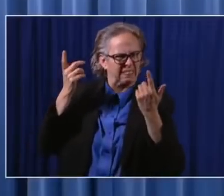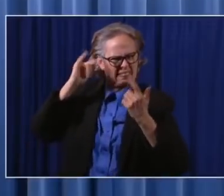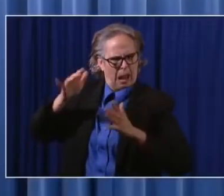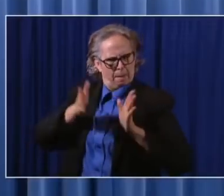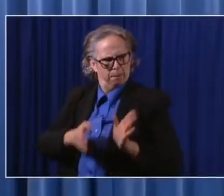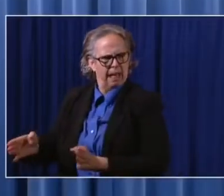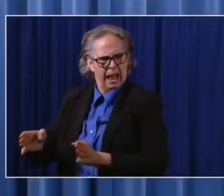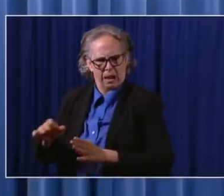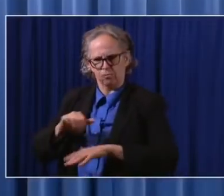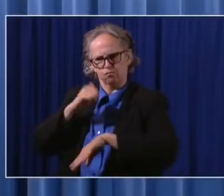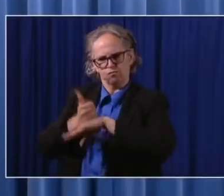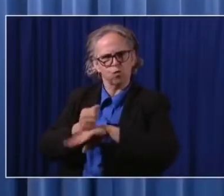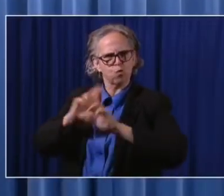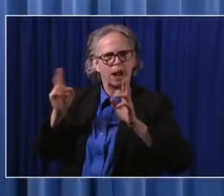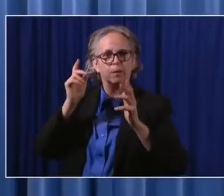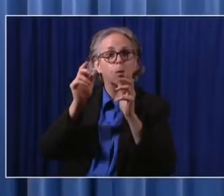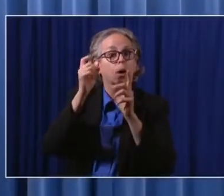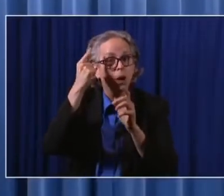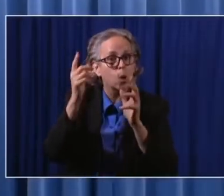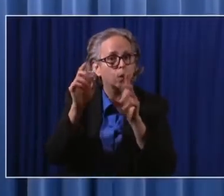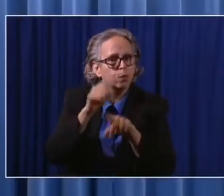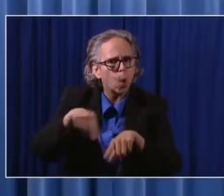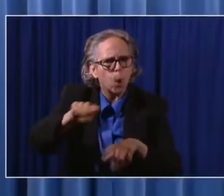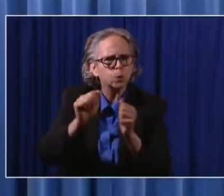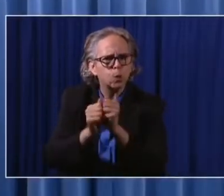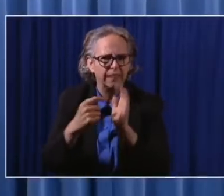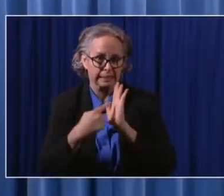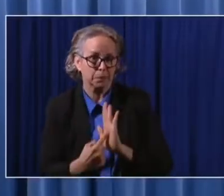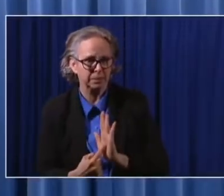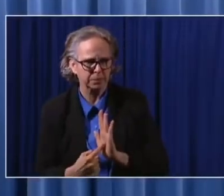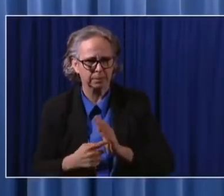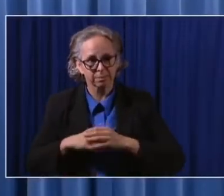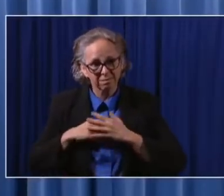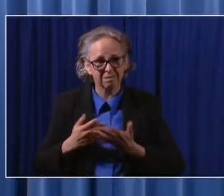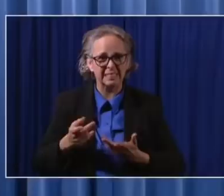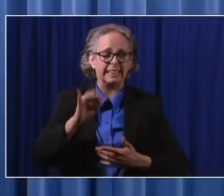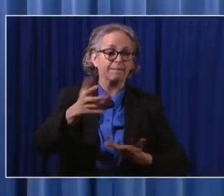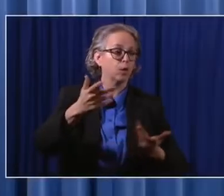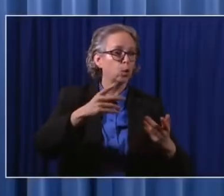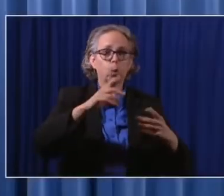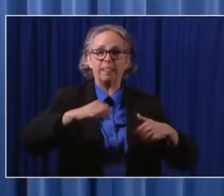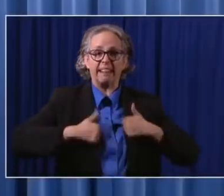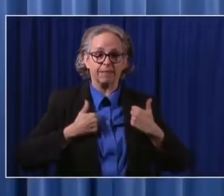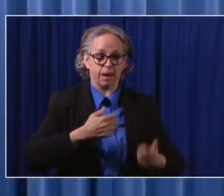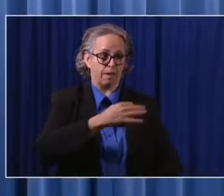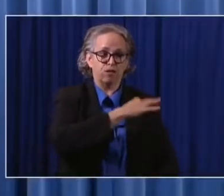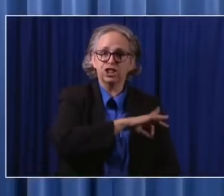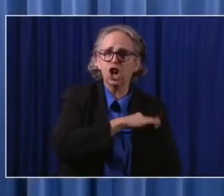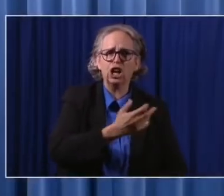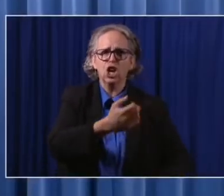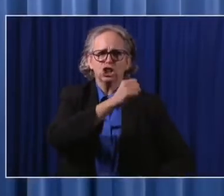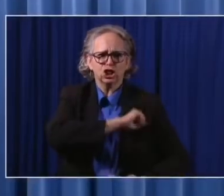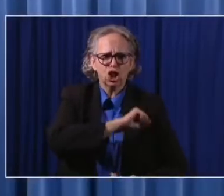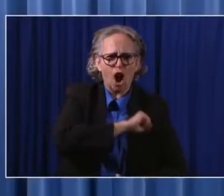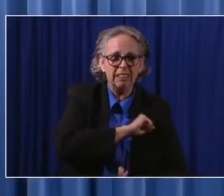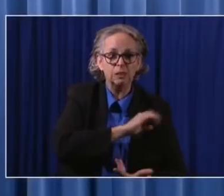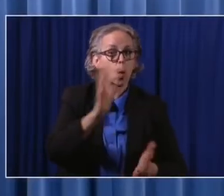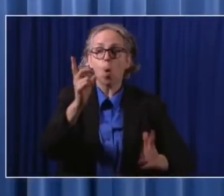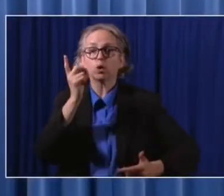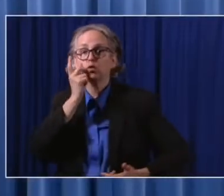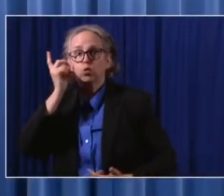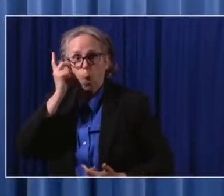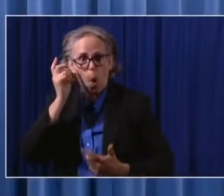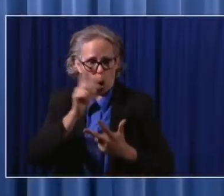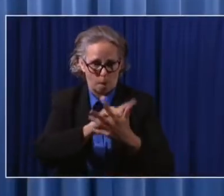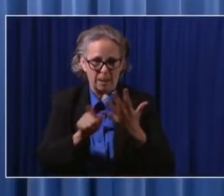halls, fraternities, sorority houses, or other institutional affiliated housing, those individuals who become symptomatic.